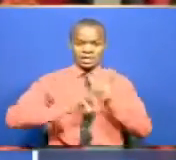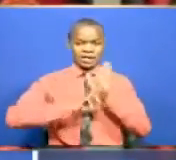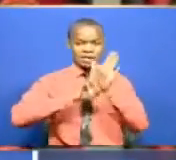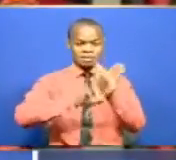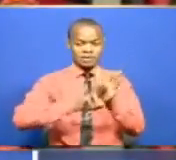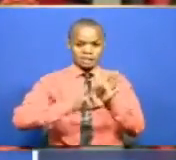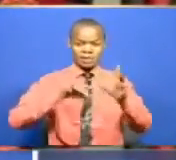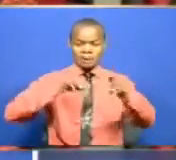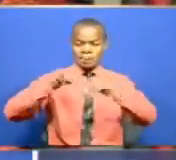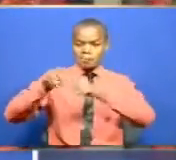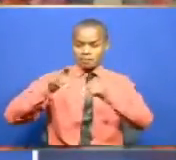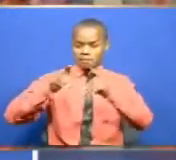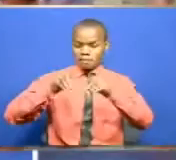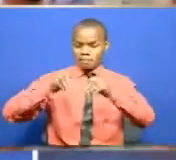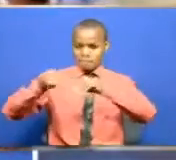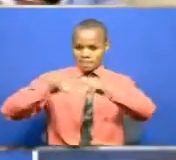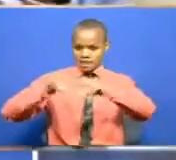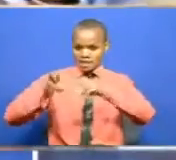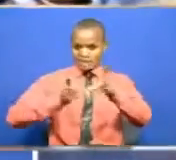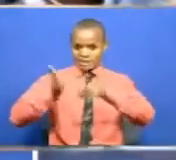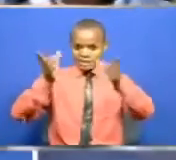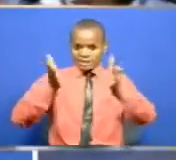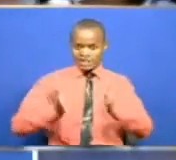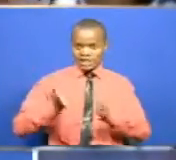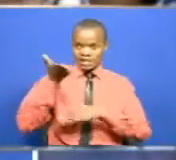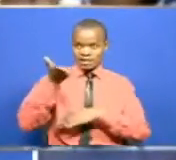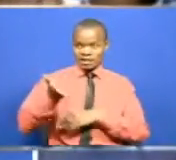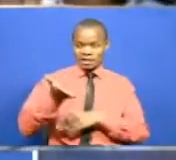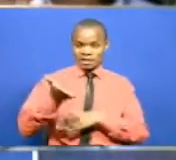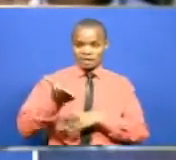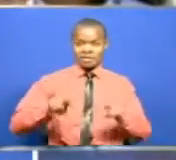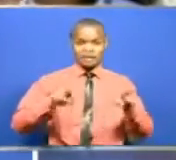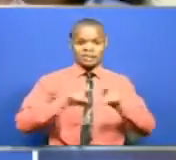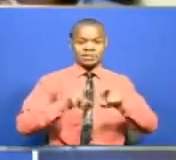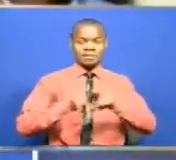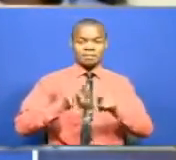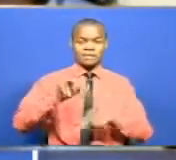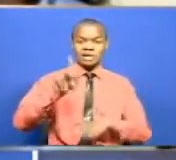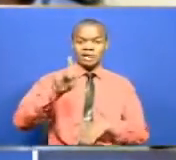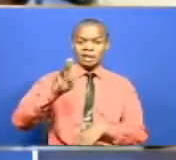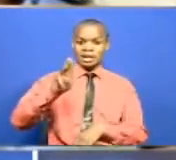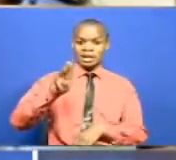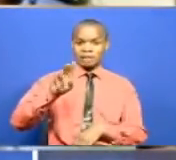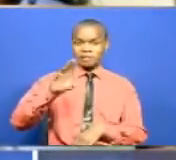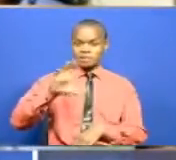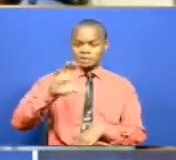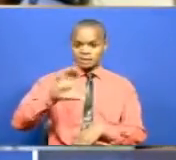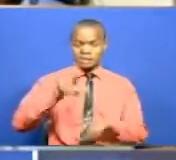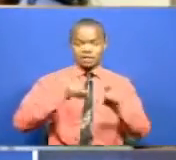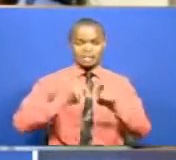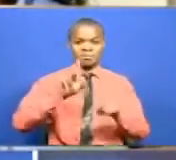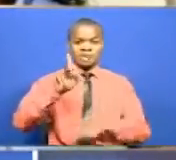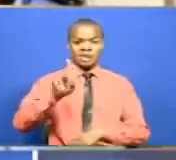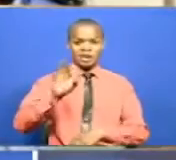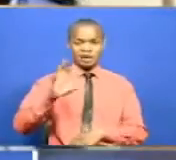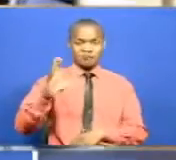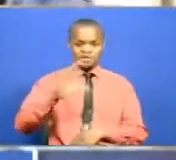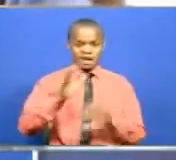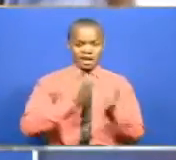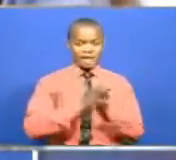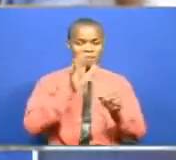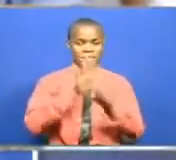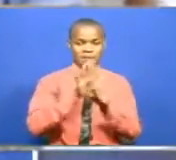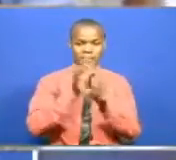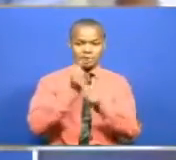managing director, Dr. Naim Bilal, Kenya Institute of Mass Communication, and the Kenya Film Commission, among others.